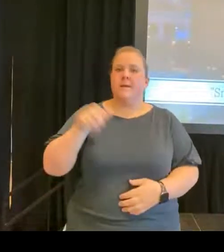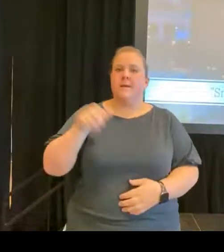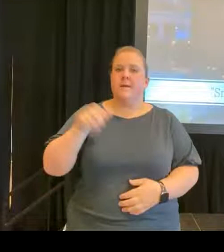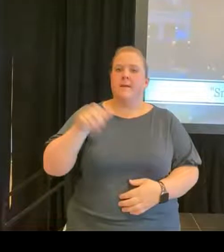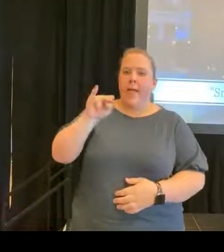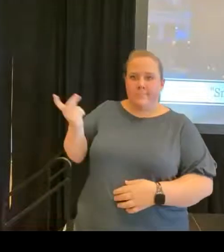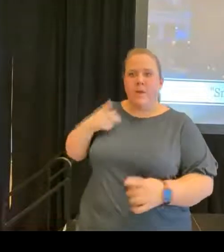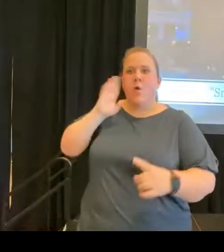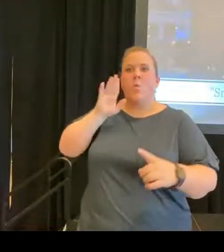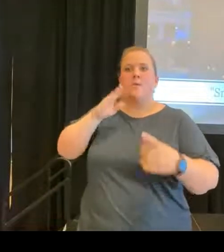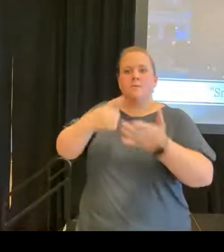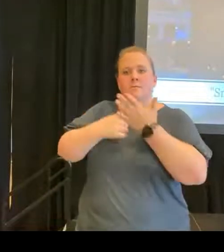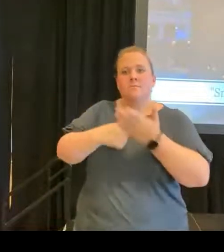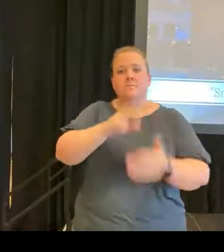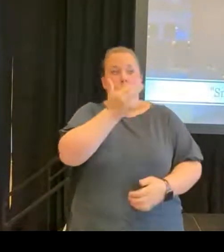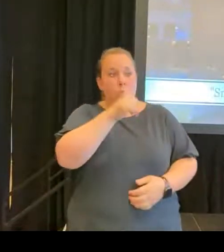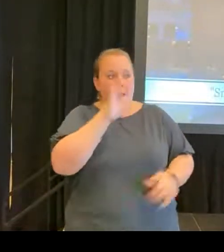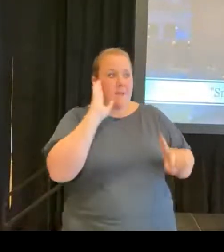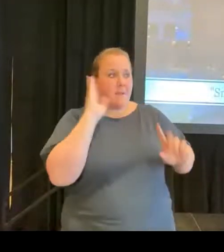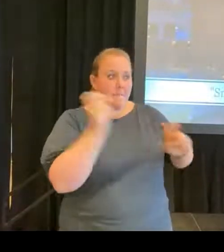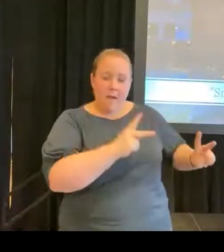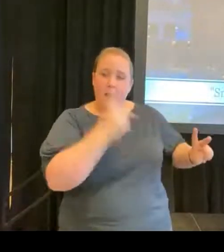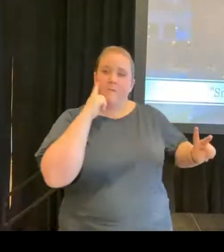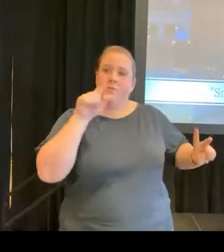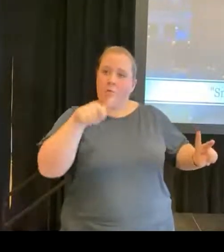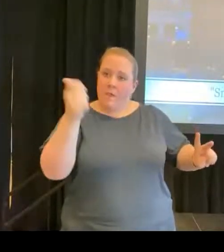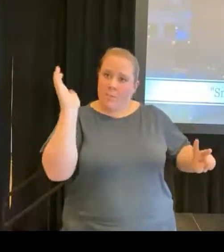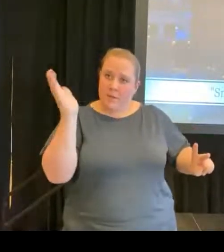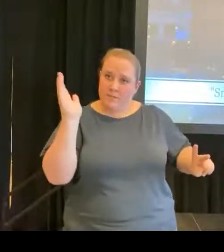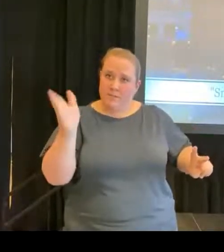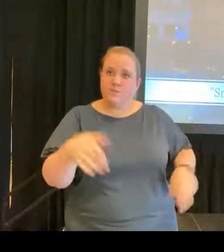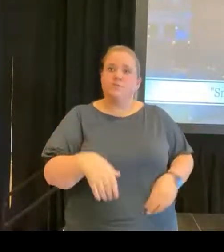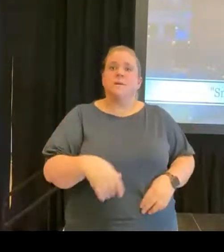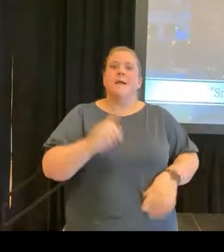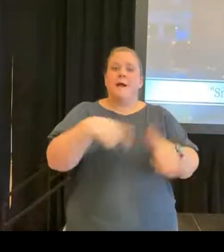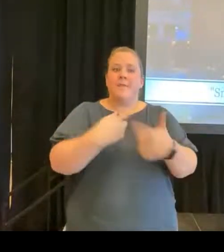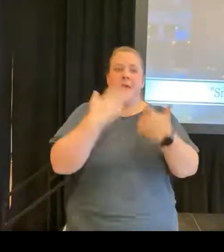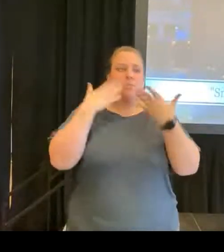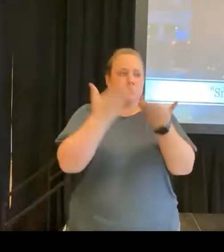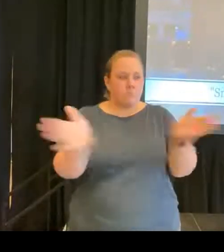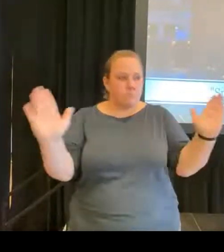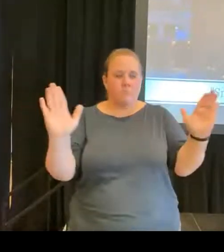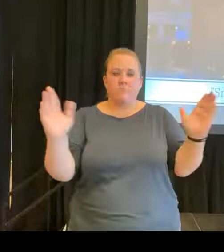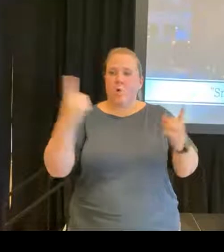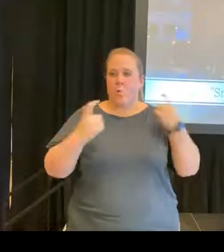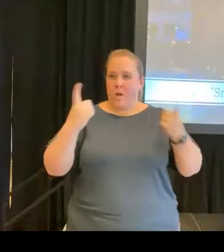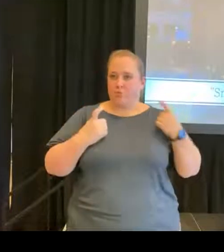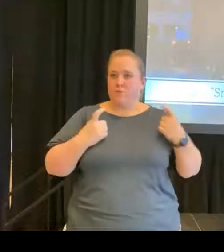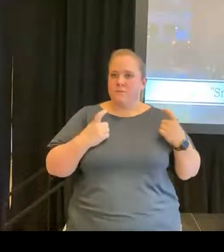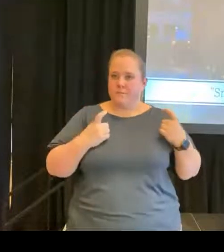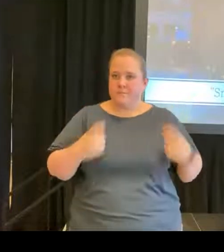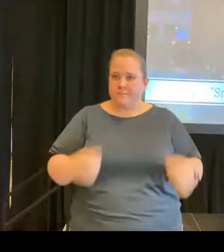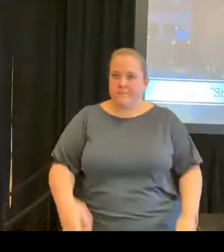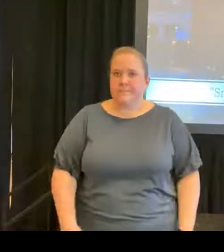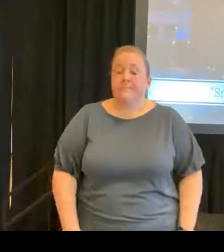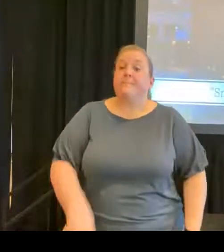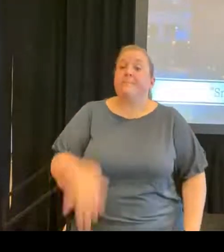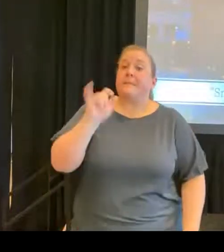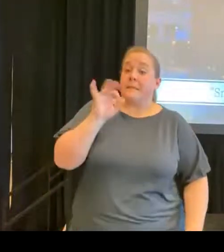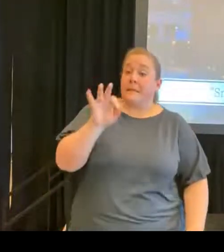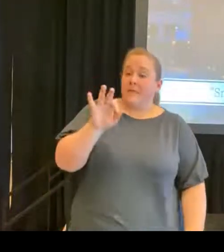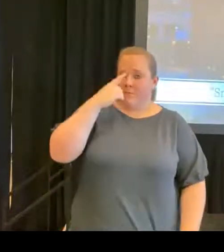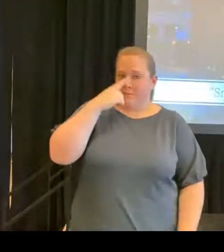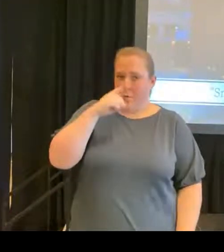conversation. Ray will come back for another presentation, and then we'll open up the question and answers. If you